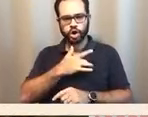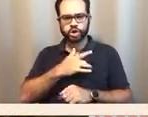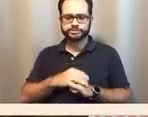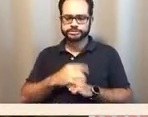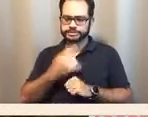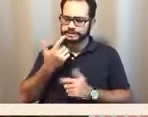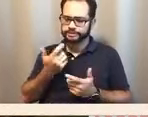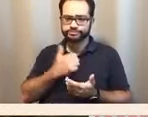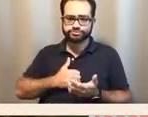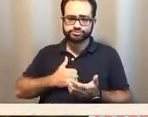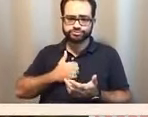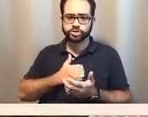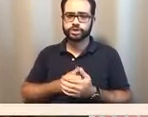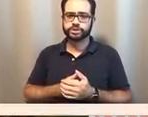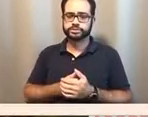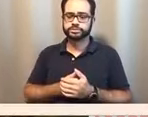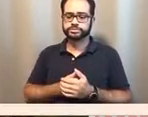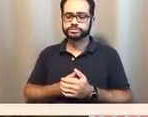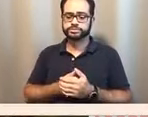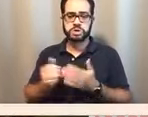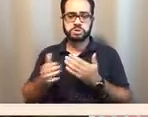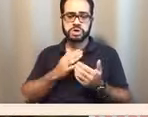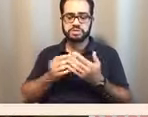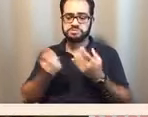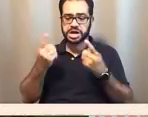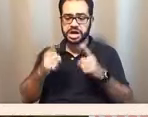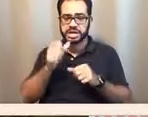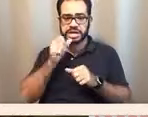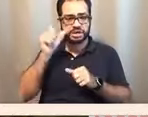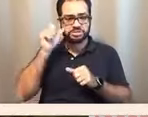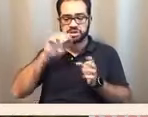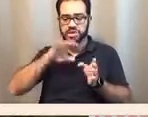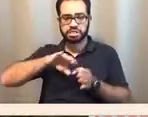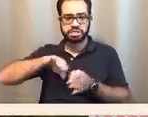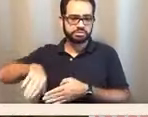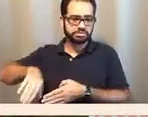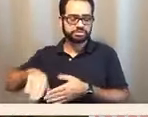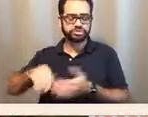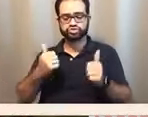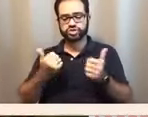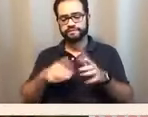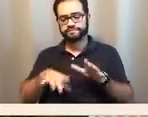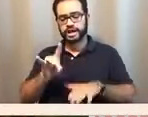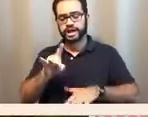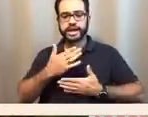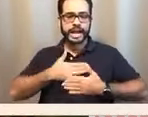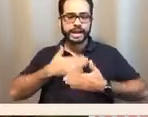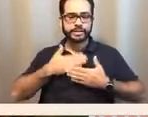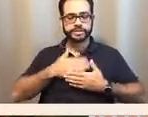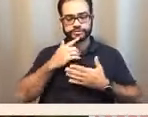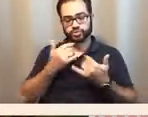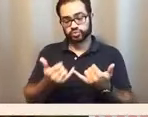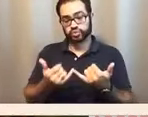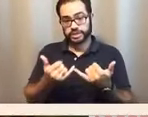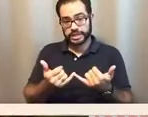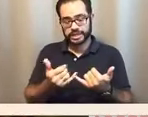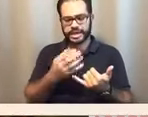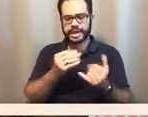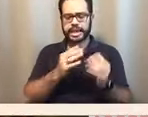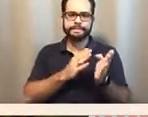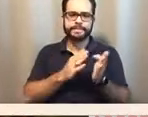Leave yesterday behind and find happiness in today and plan for the